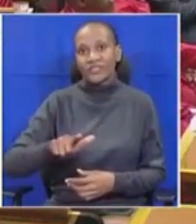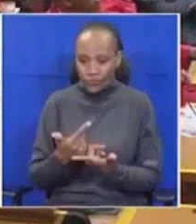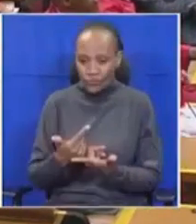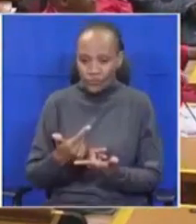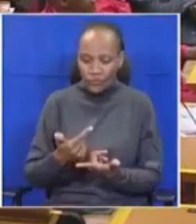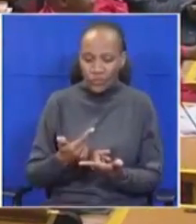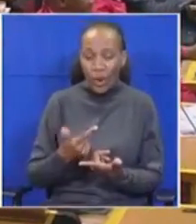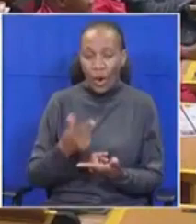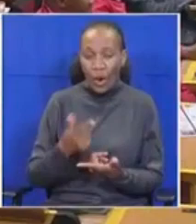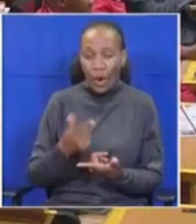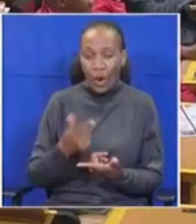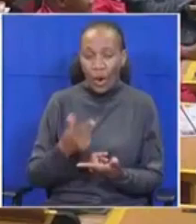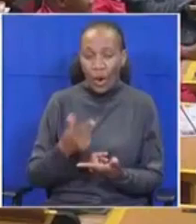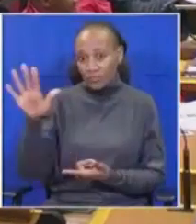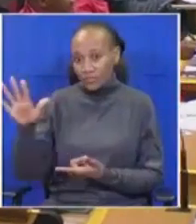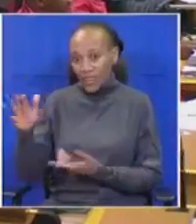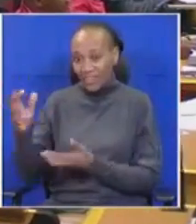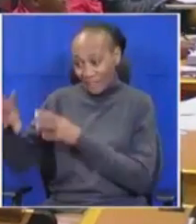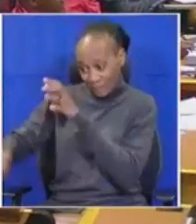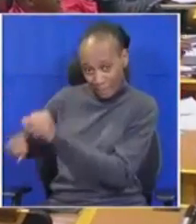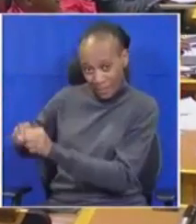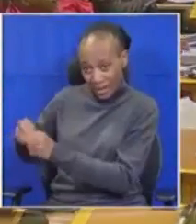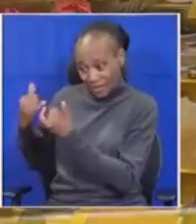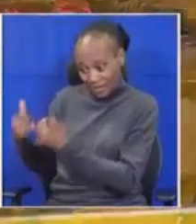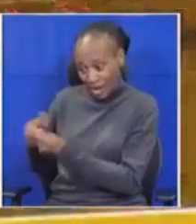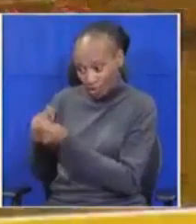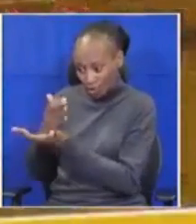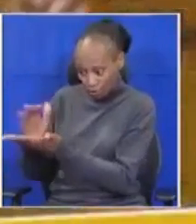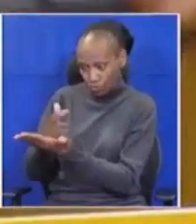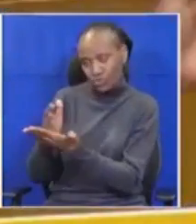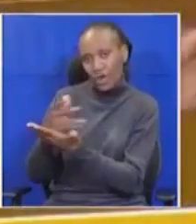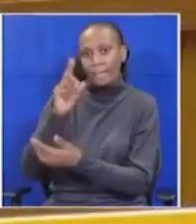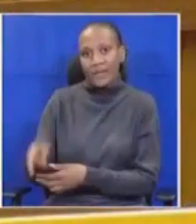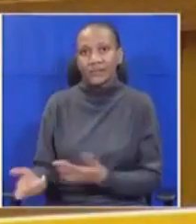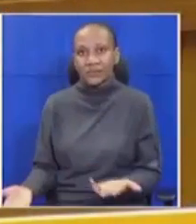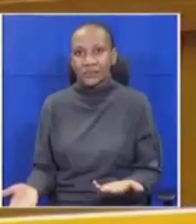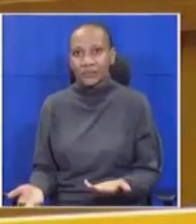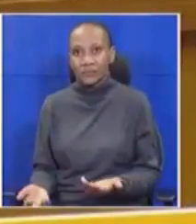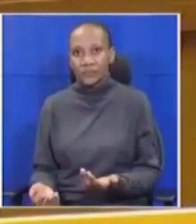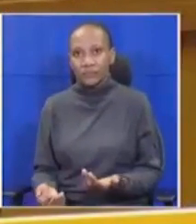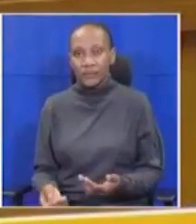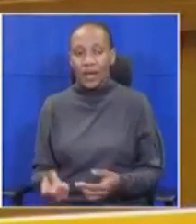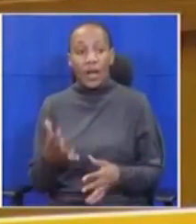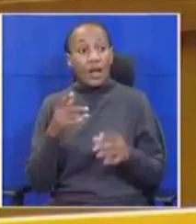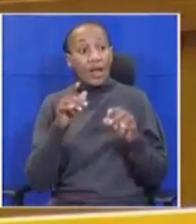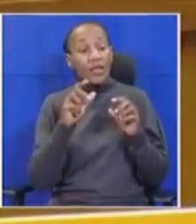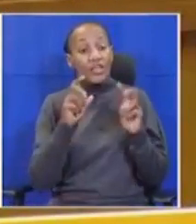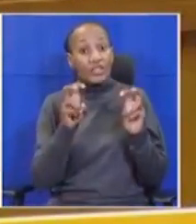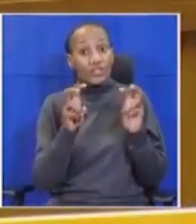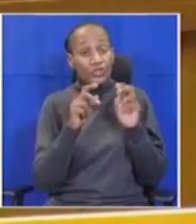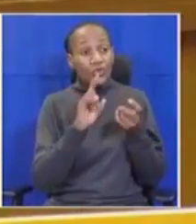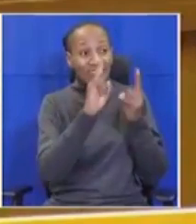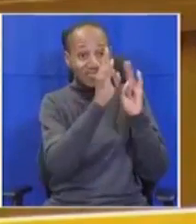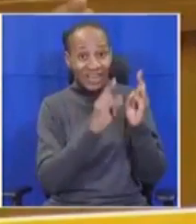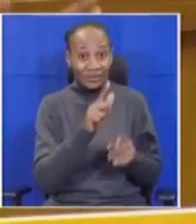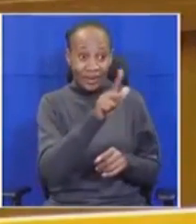in 1955, to be shared amongst who work it. Now, if we come to urban land,